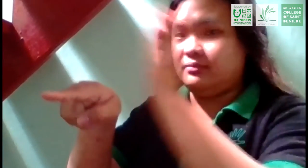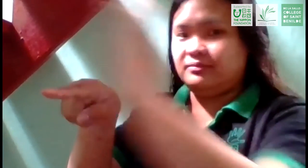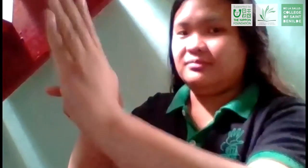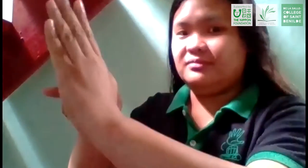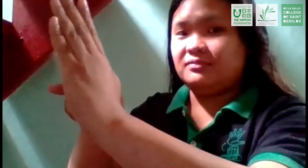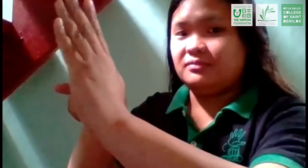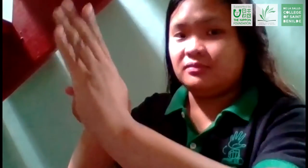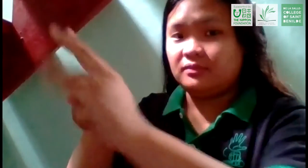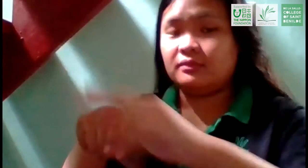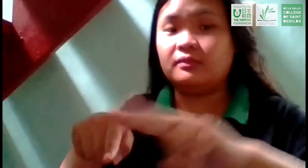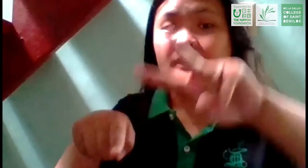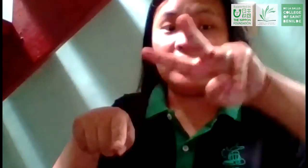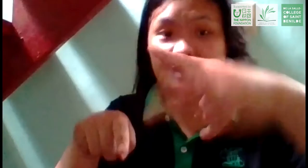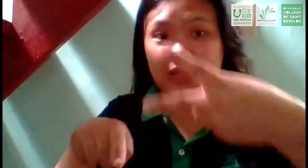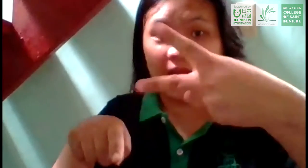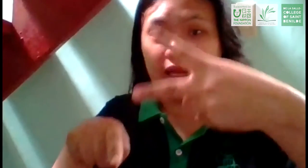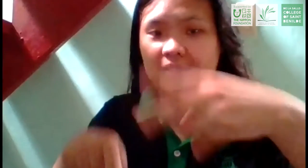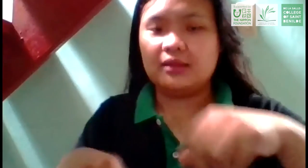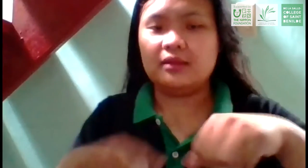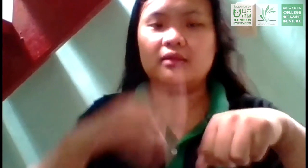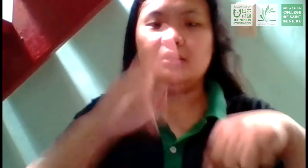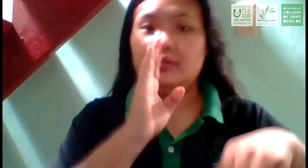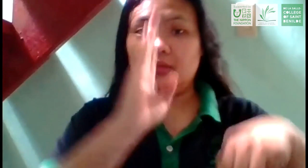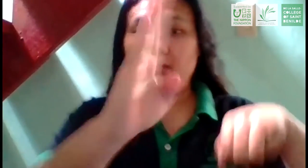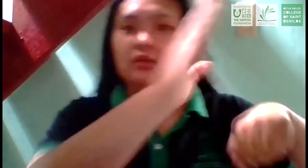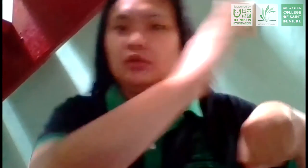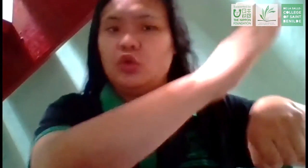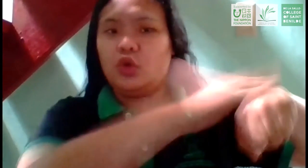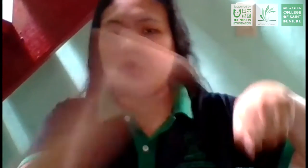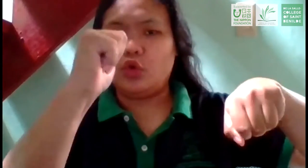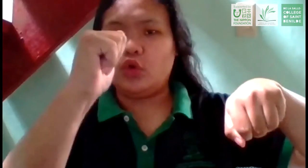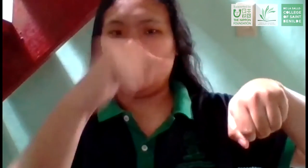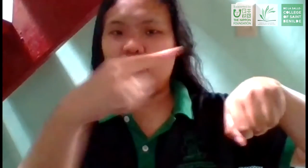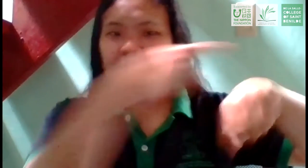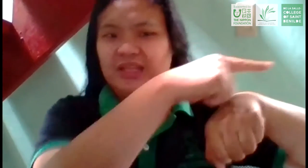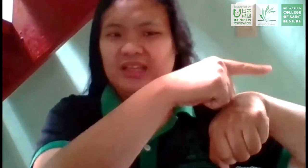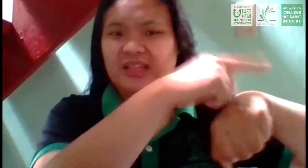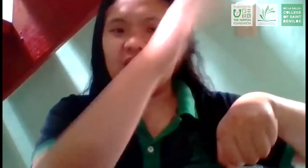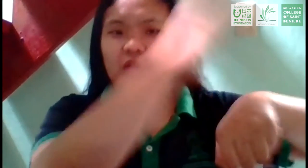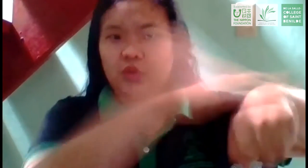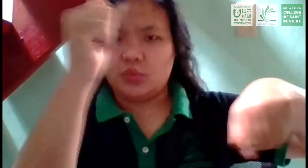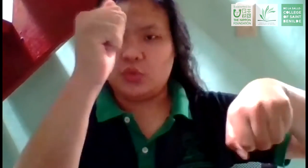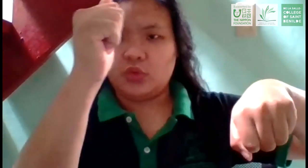confused. First, it was you, so we have one person. The second was